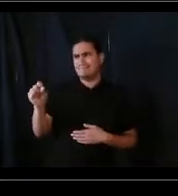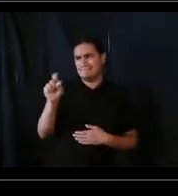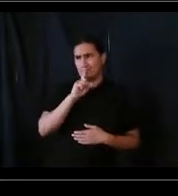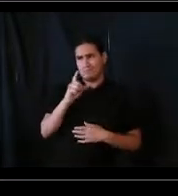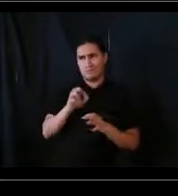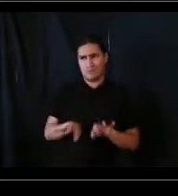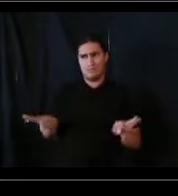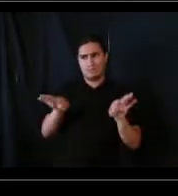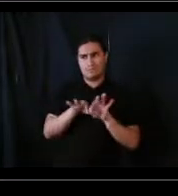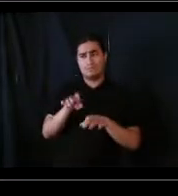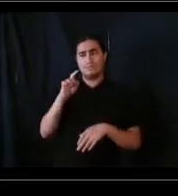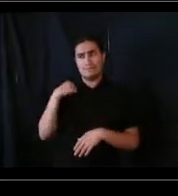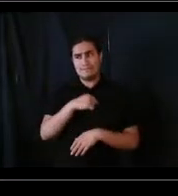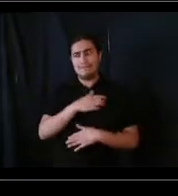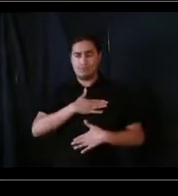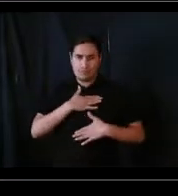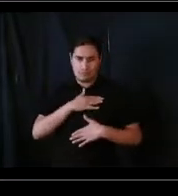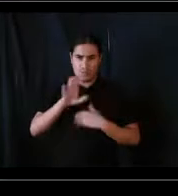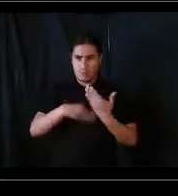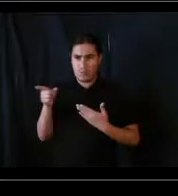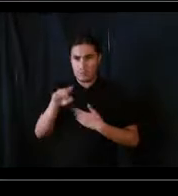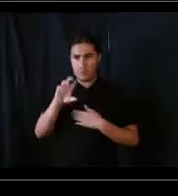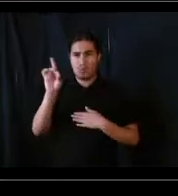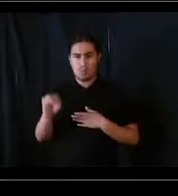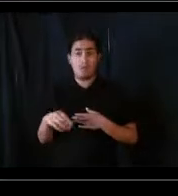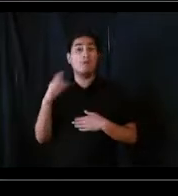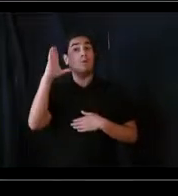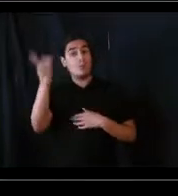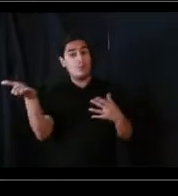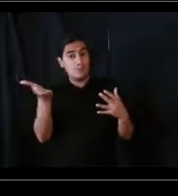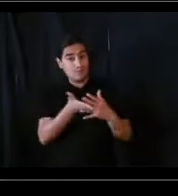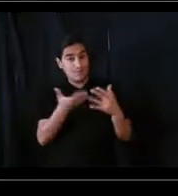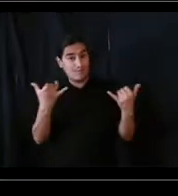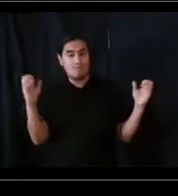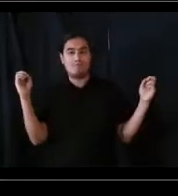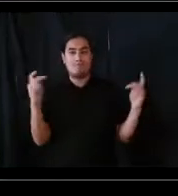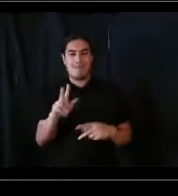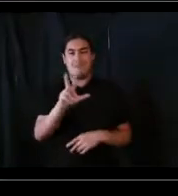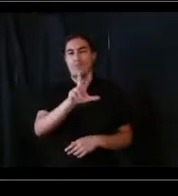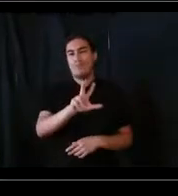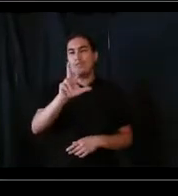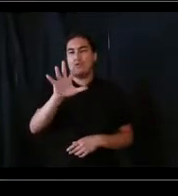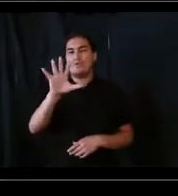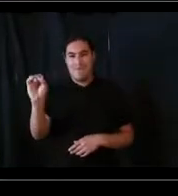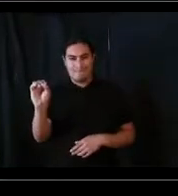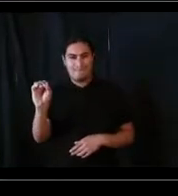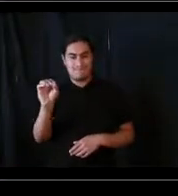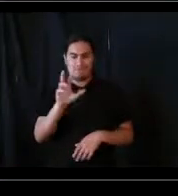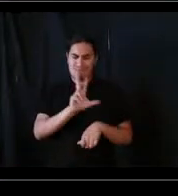work that you do we're gonna take a break now um and we will be back at 3 35.